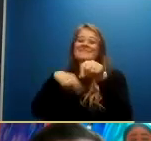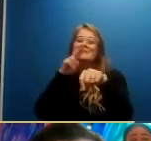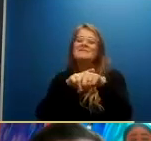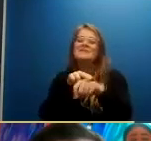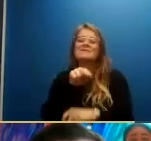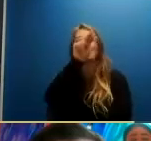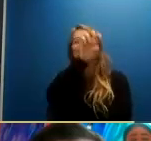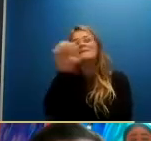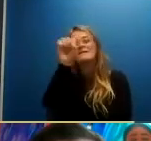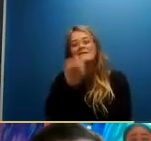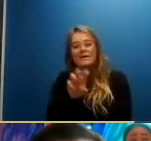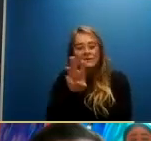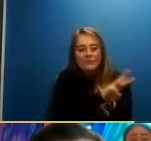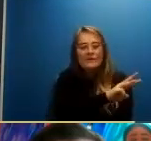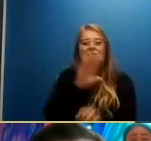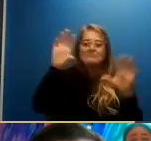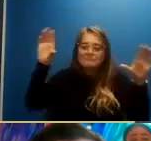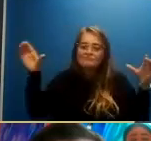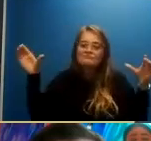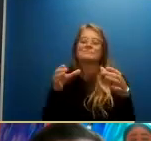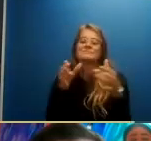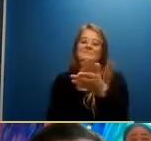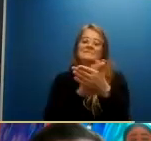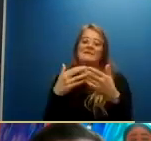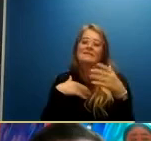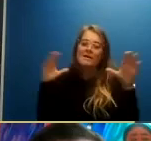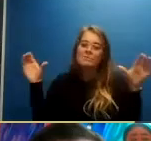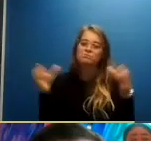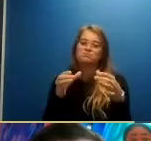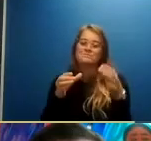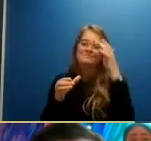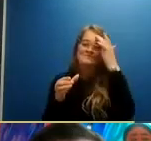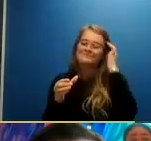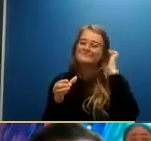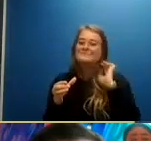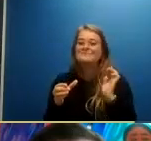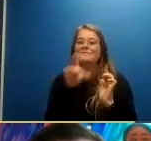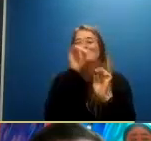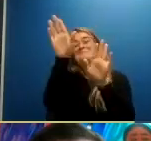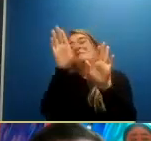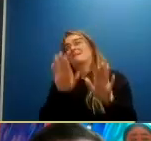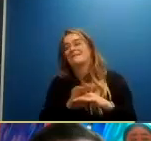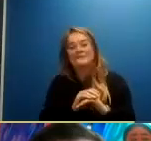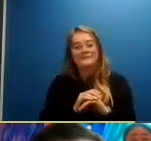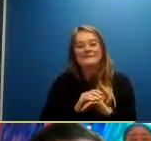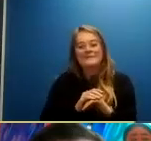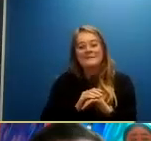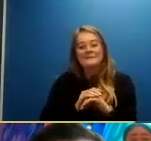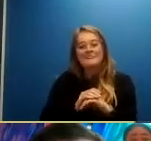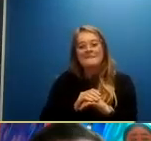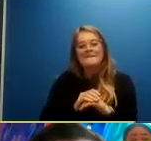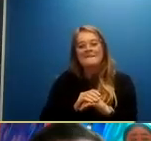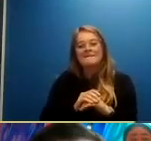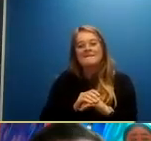directions. And I just think that, yeah, it's pretty amazing. And for the